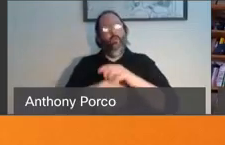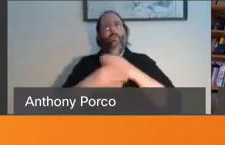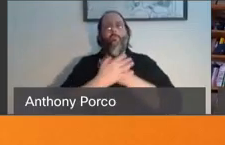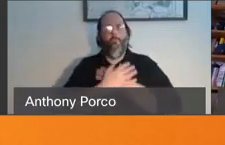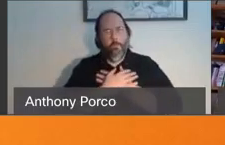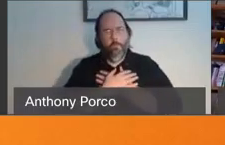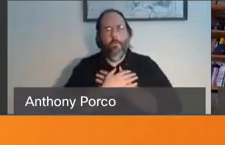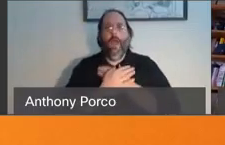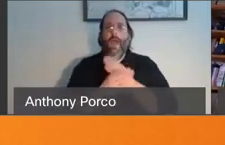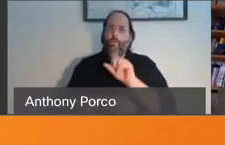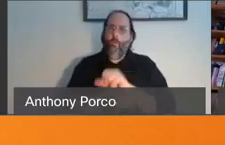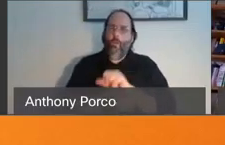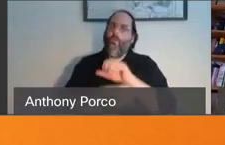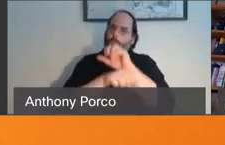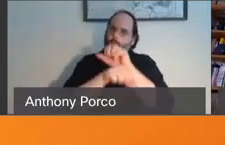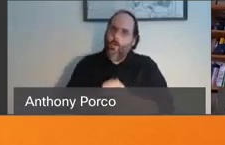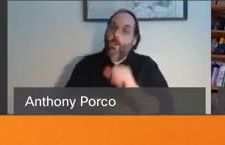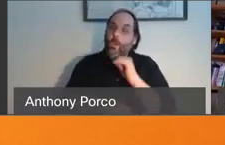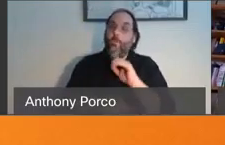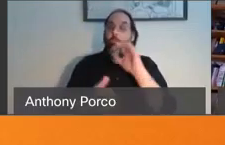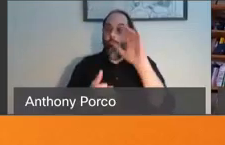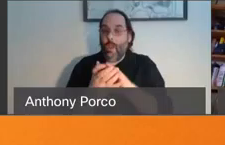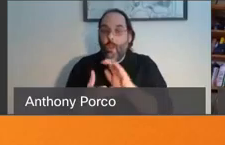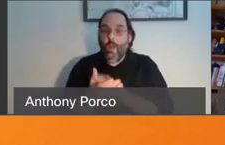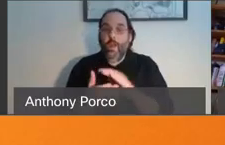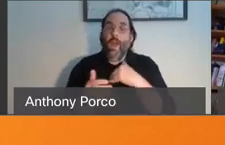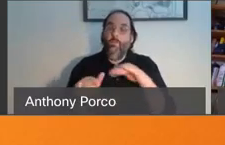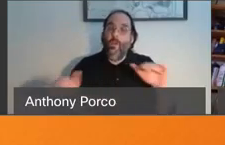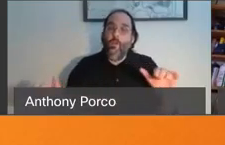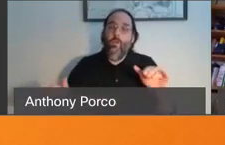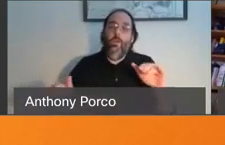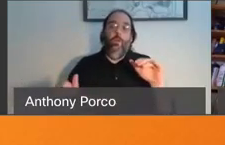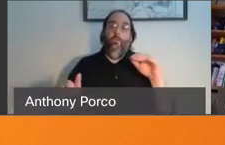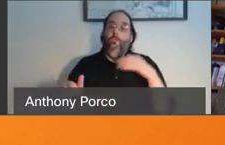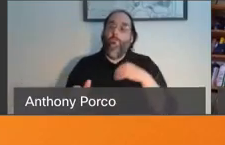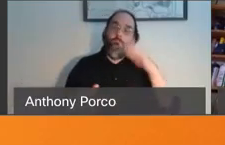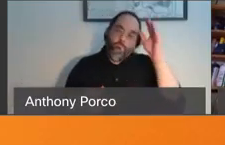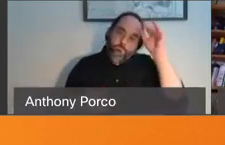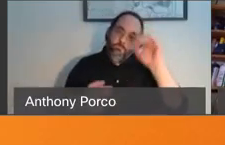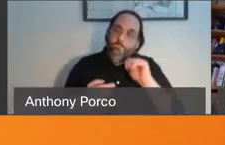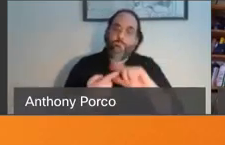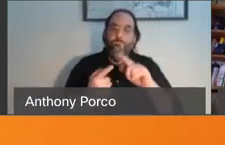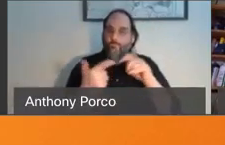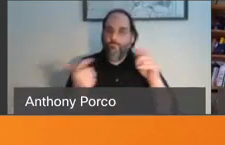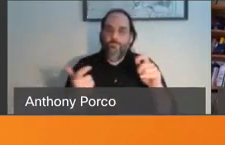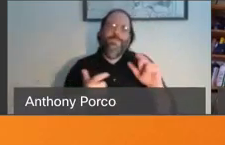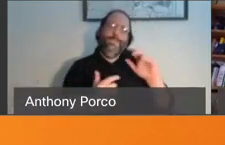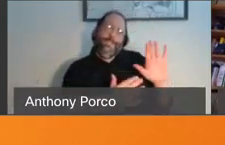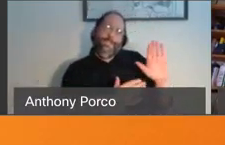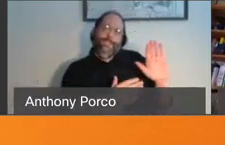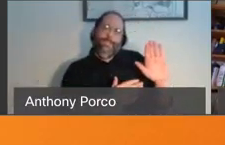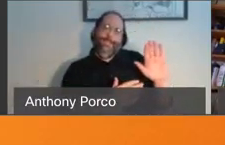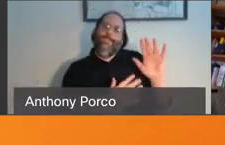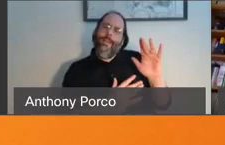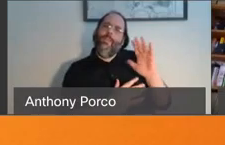ritual. If you are married or have children or a significant other, let them know that you need at least 30 minutes for yourself for you to